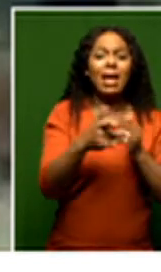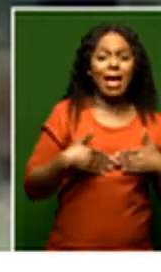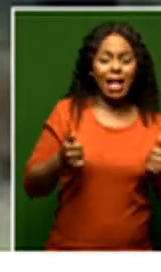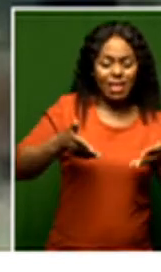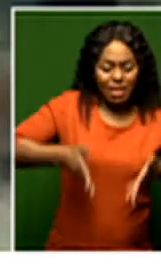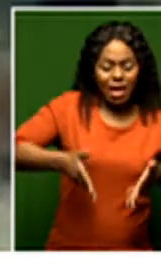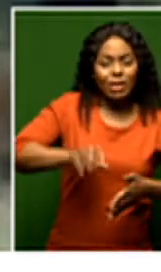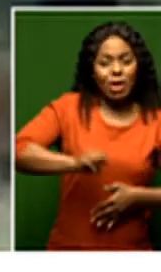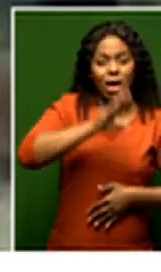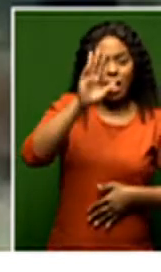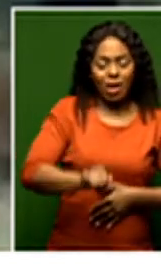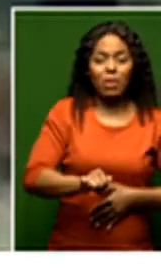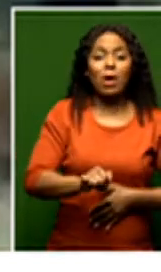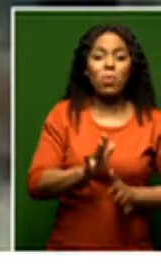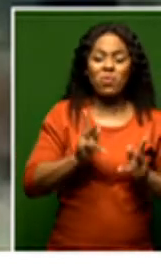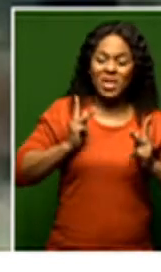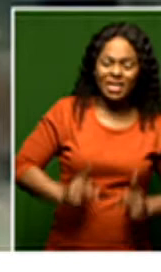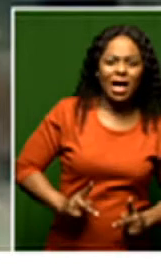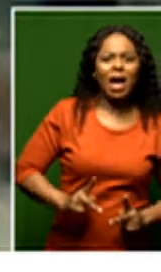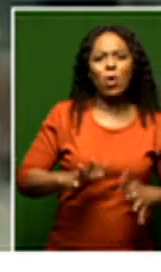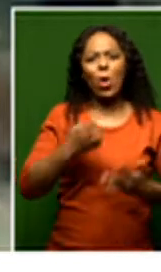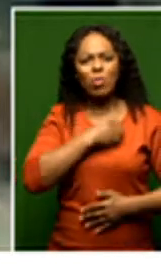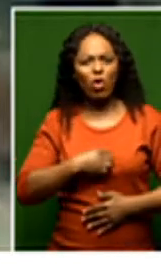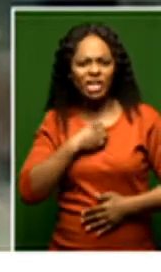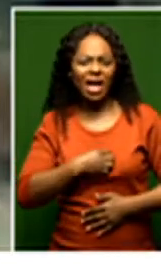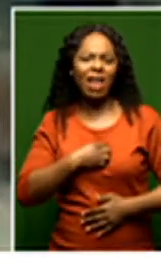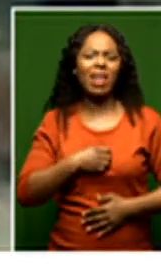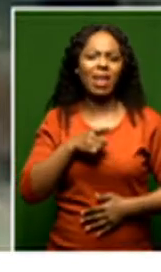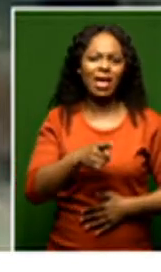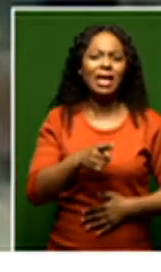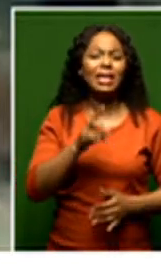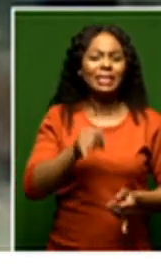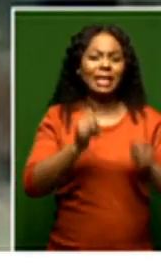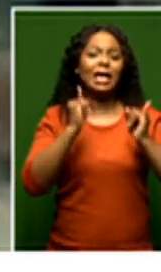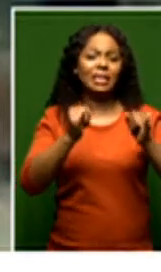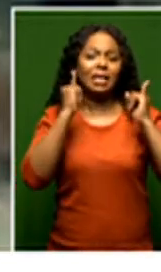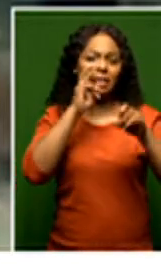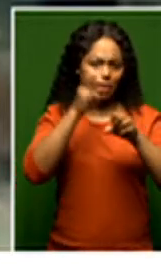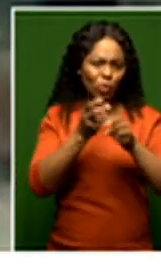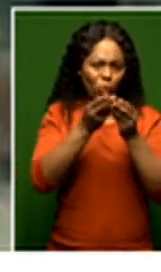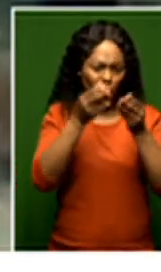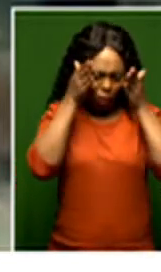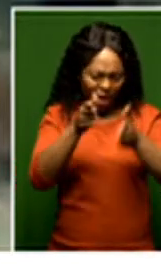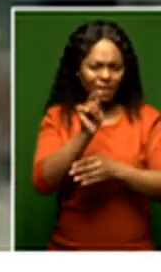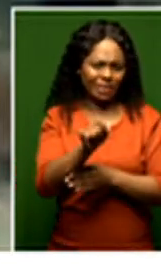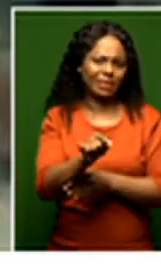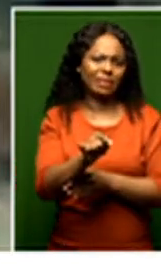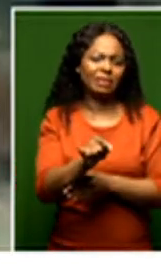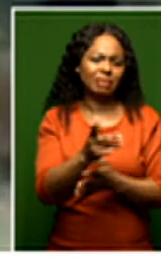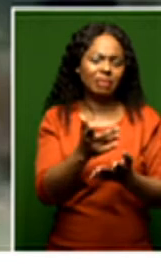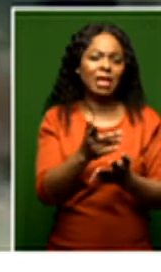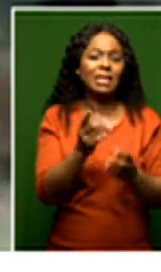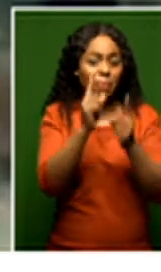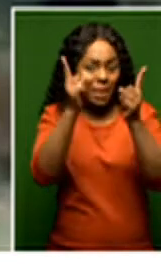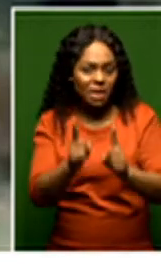healthcare, well-being, whether it's physical, emotional, really is needing some serious attention, and especially in the realm of